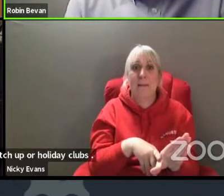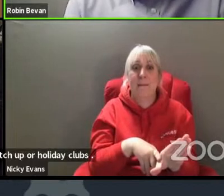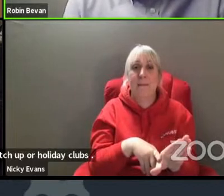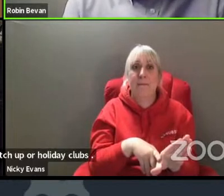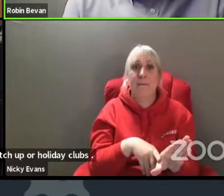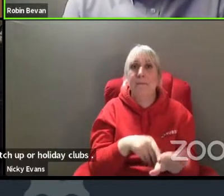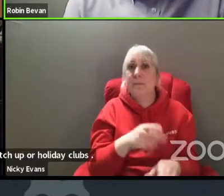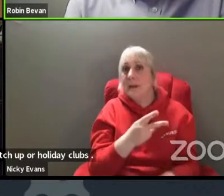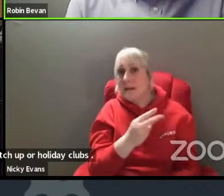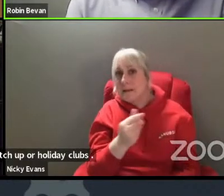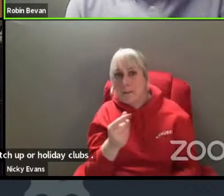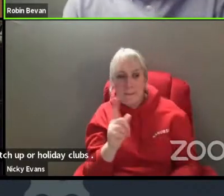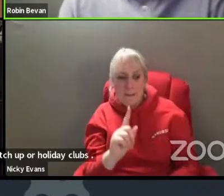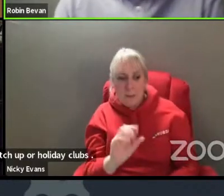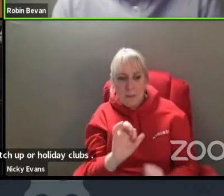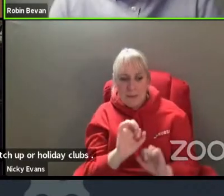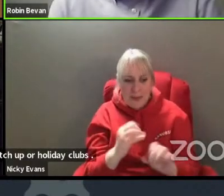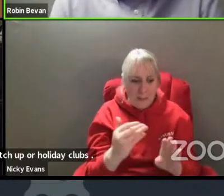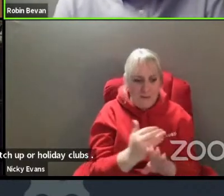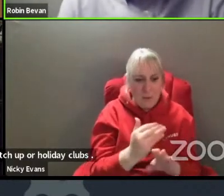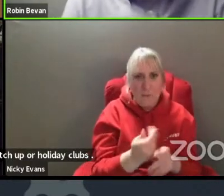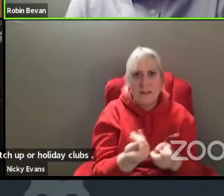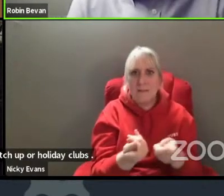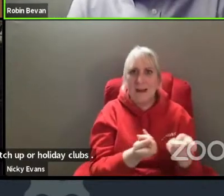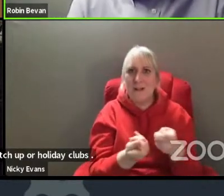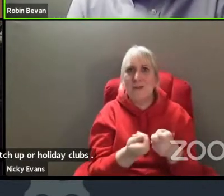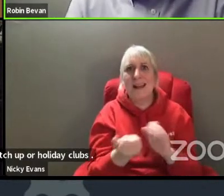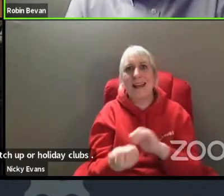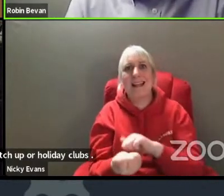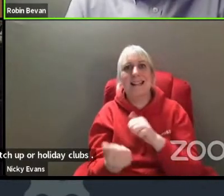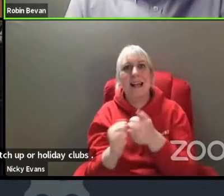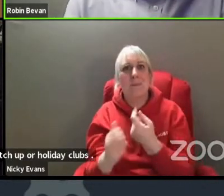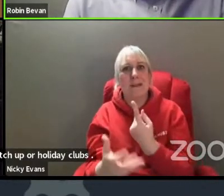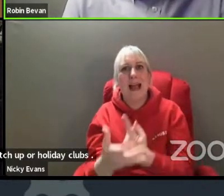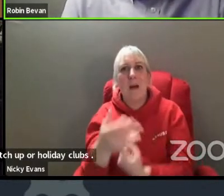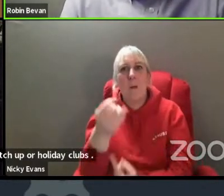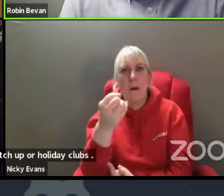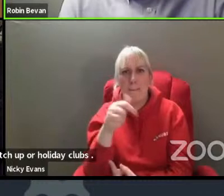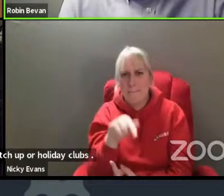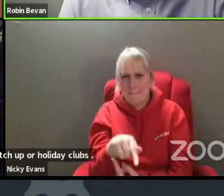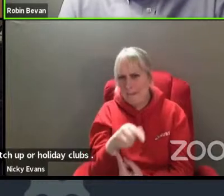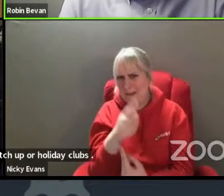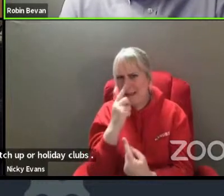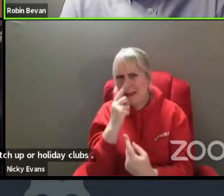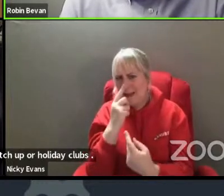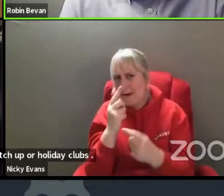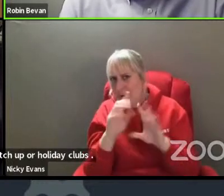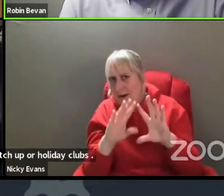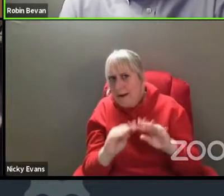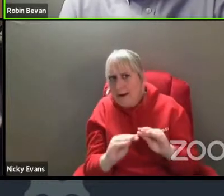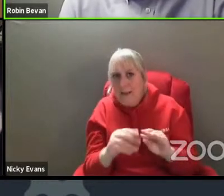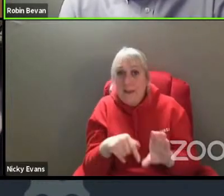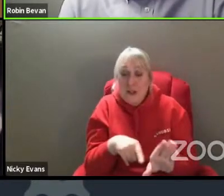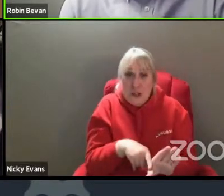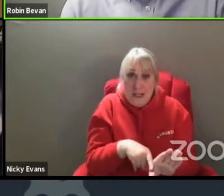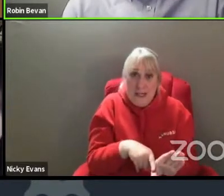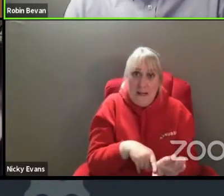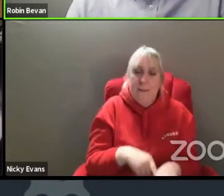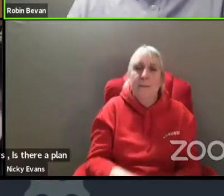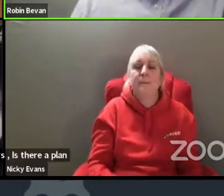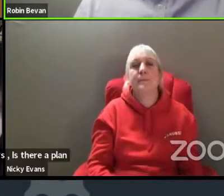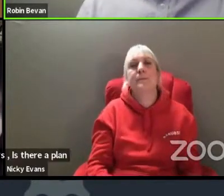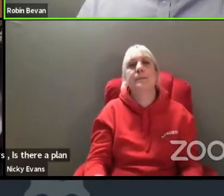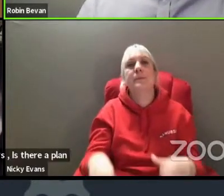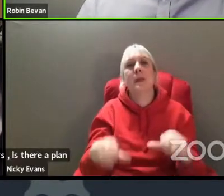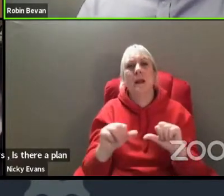people's performance management and exam outcomes. That's never a wholly satisfactory link anyway. And Fatima asks, what about marking books? We've been